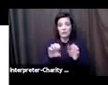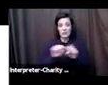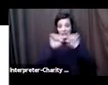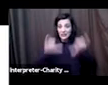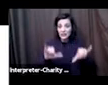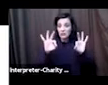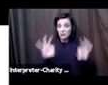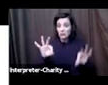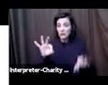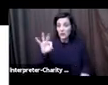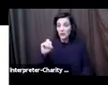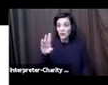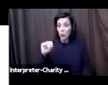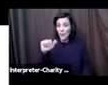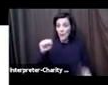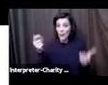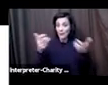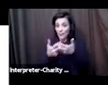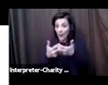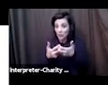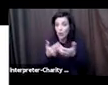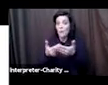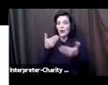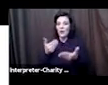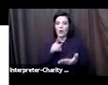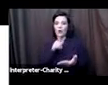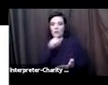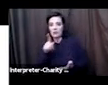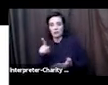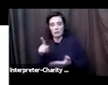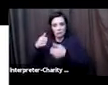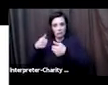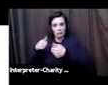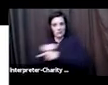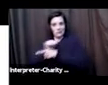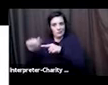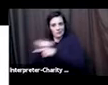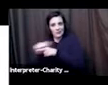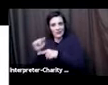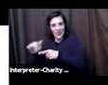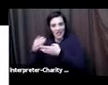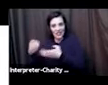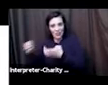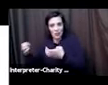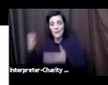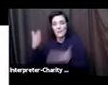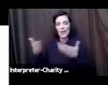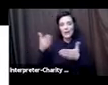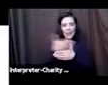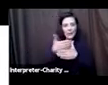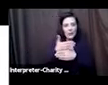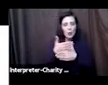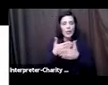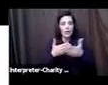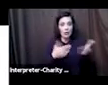And we can do this maybe before we do a formal trial of a device, or maybe that in between kind of limbo phase